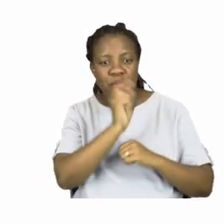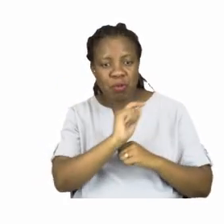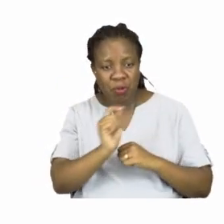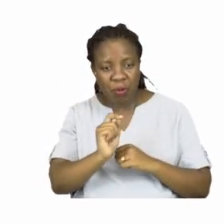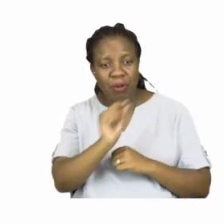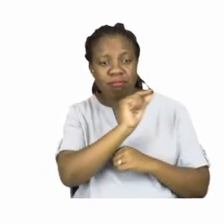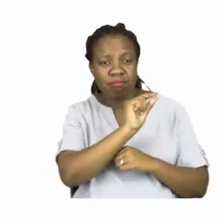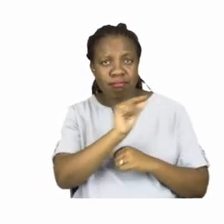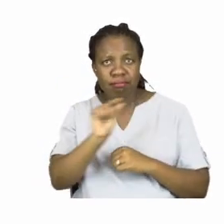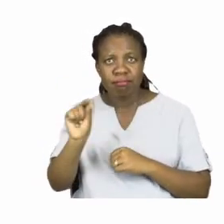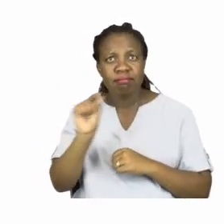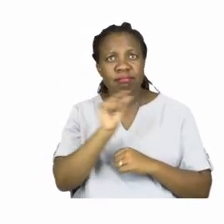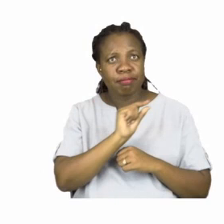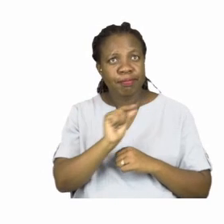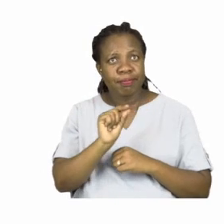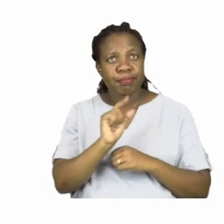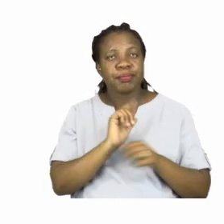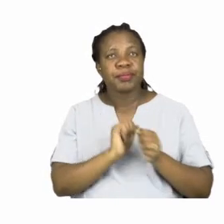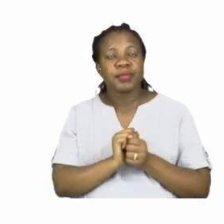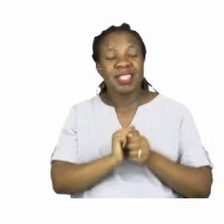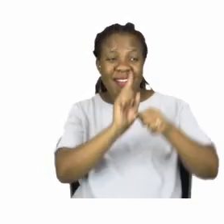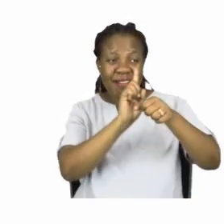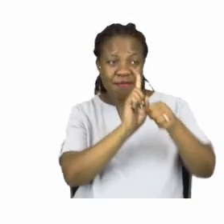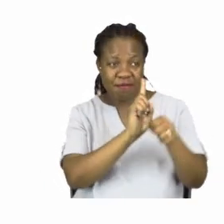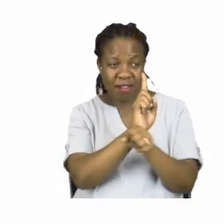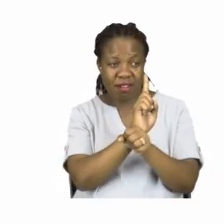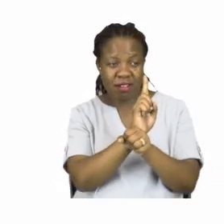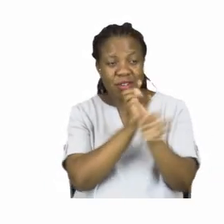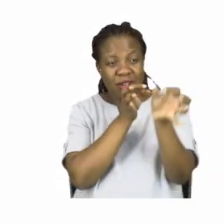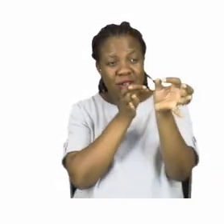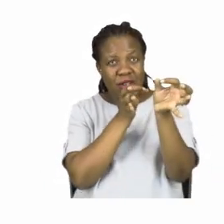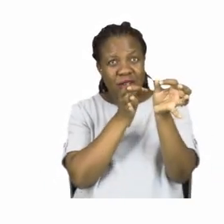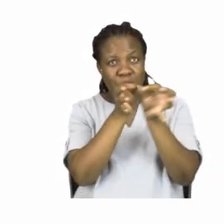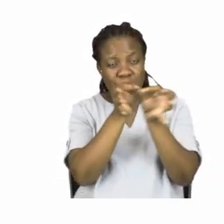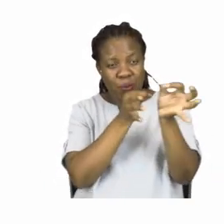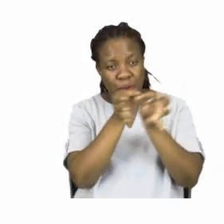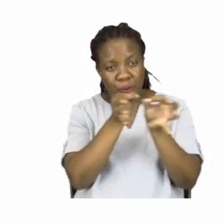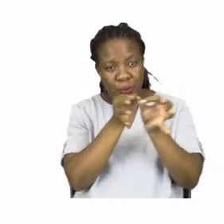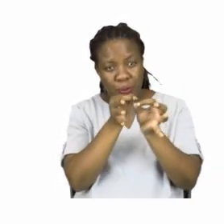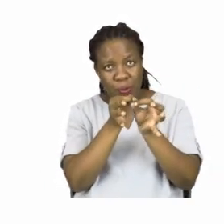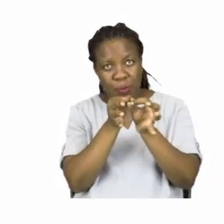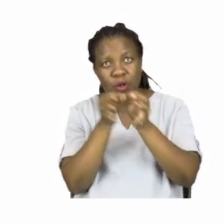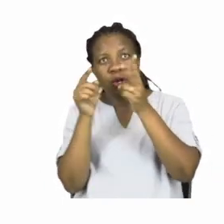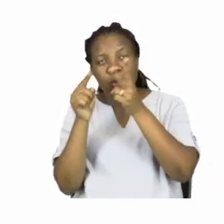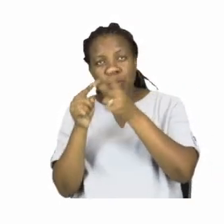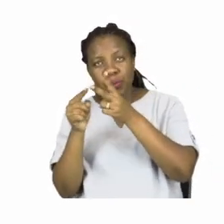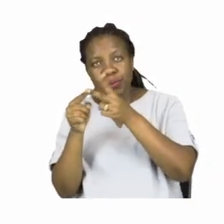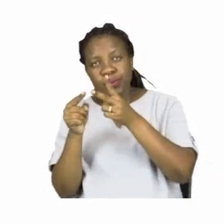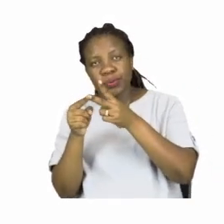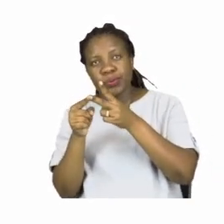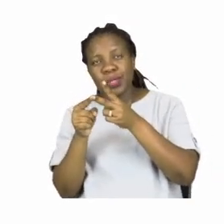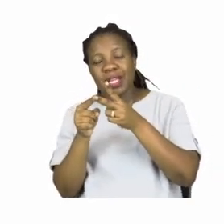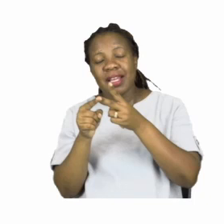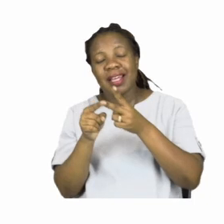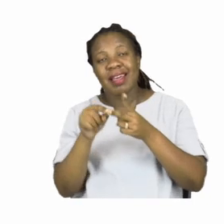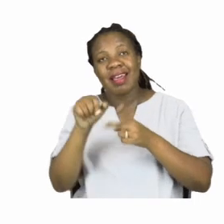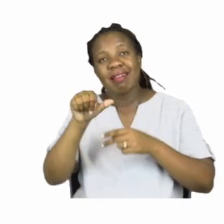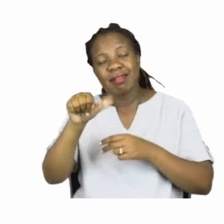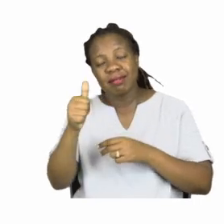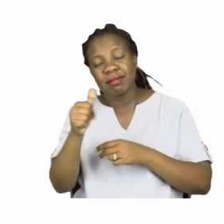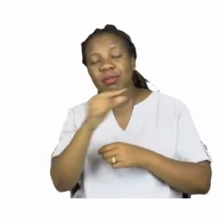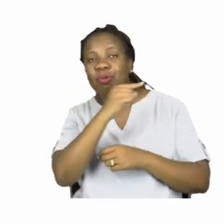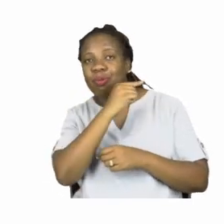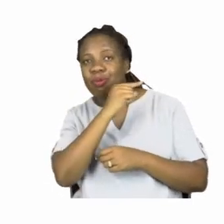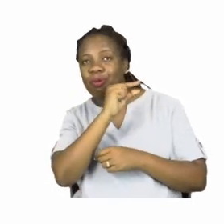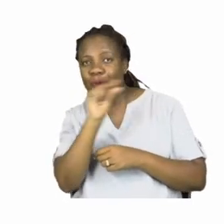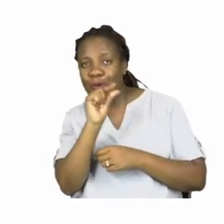a meaning, and then the synonym, which means the word that is very similar or sounds the